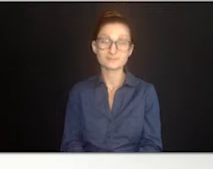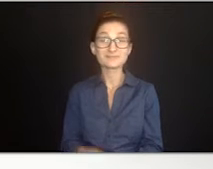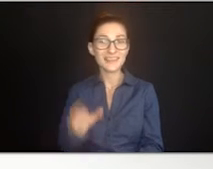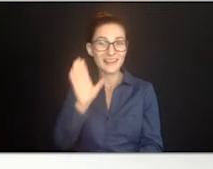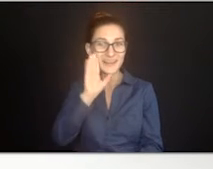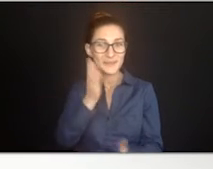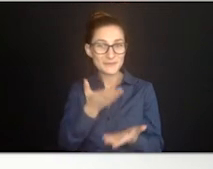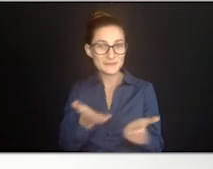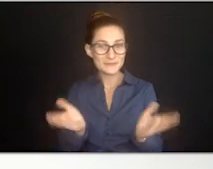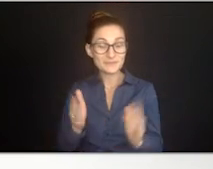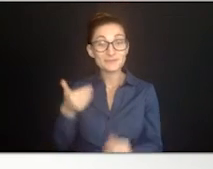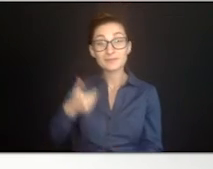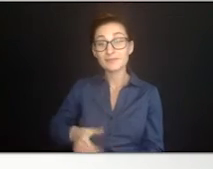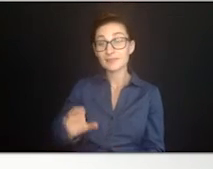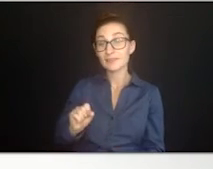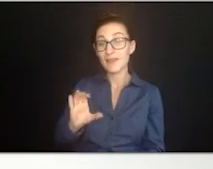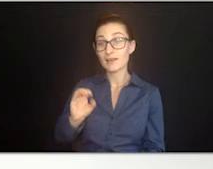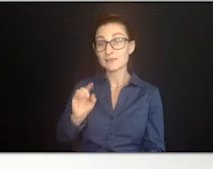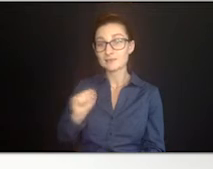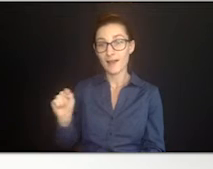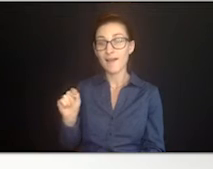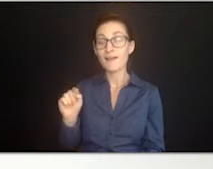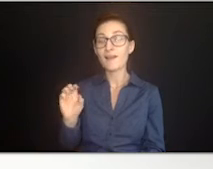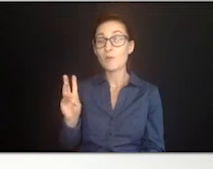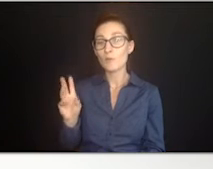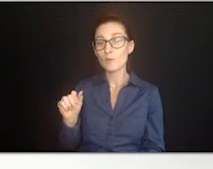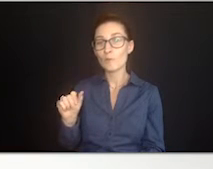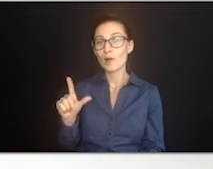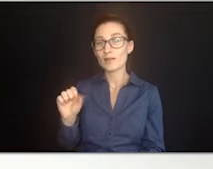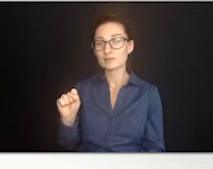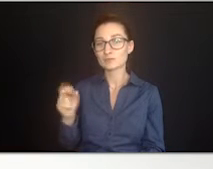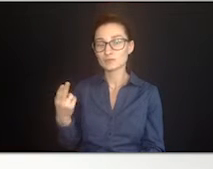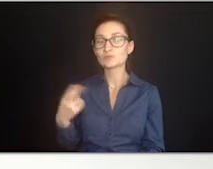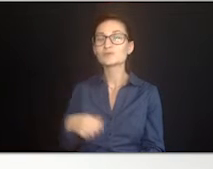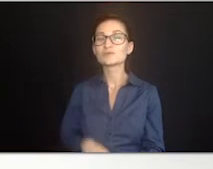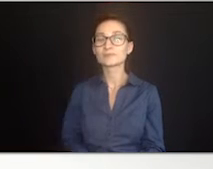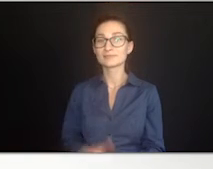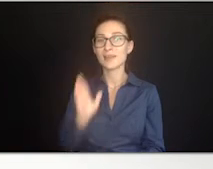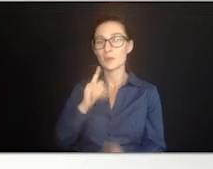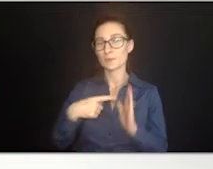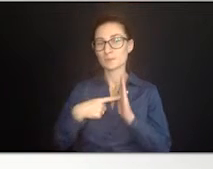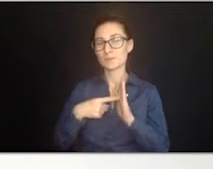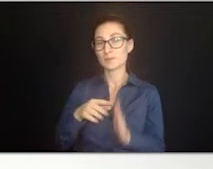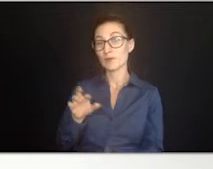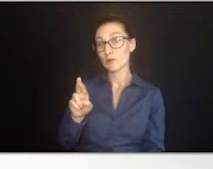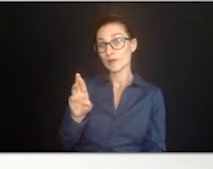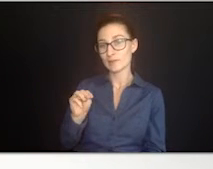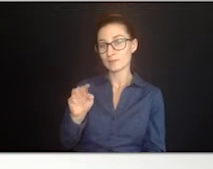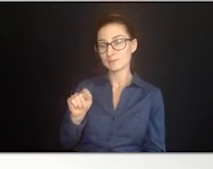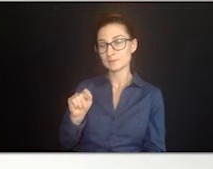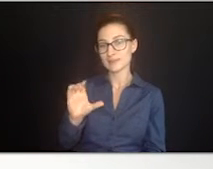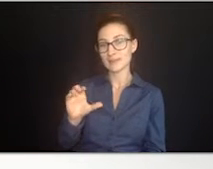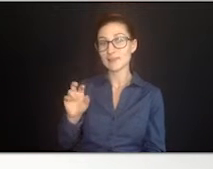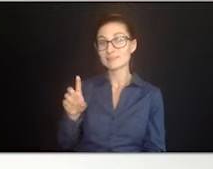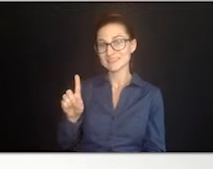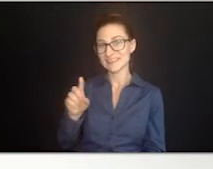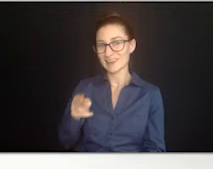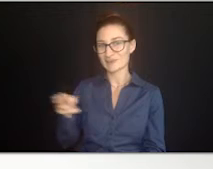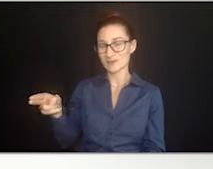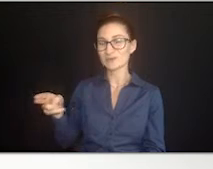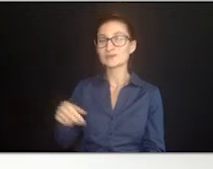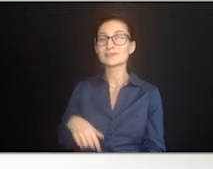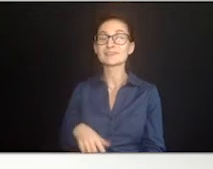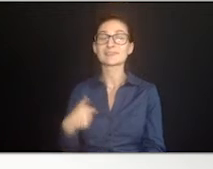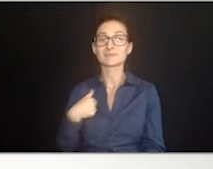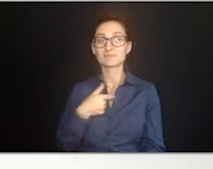Hi guys, my name is Scott Walsh, and I'm going to be representing RMTC DHH, or the Resource Materials and